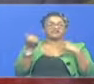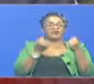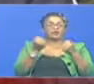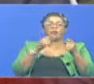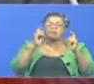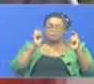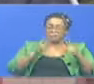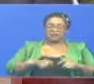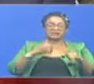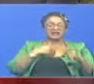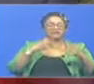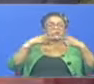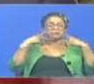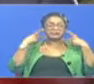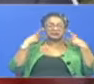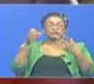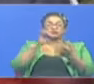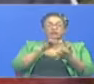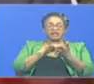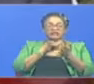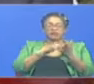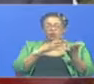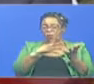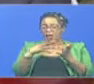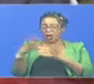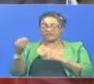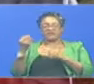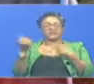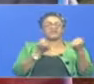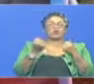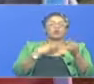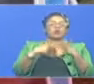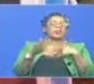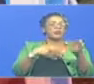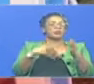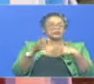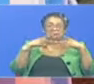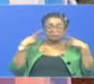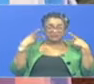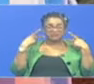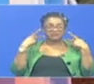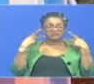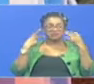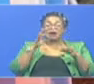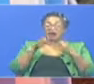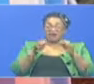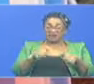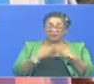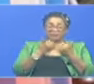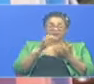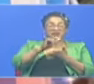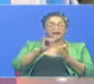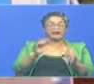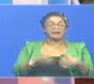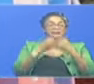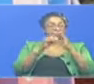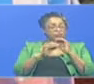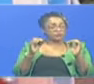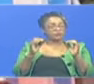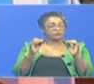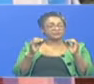on, so that you don't leave your vehicle without that mask on. Because if it was not enforced, if compliance was not